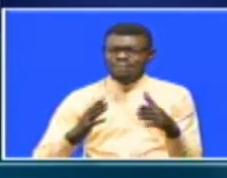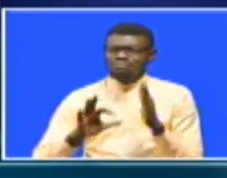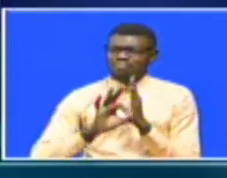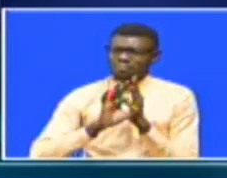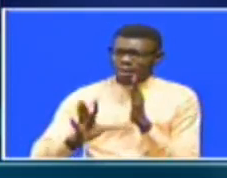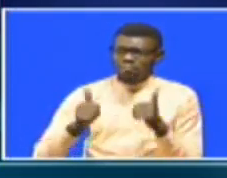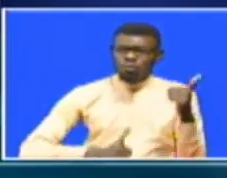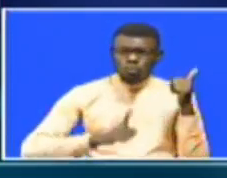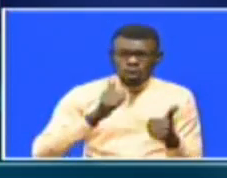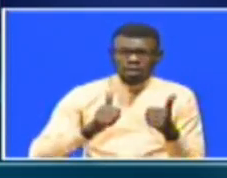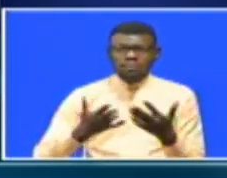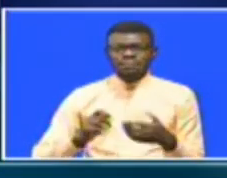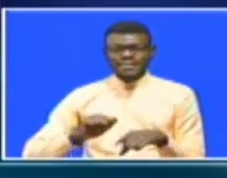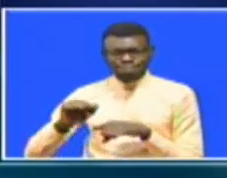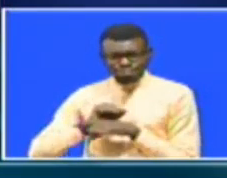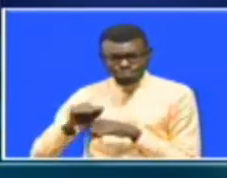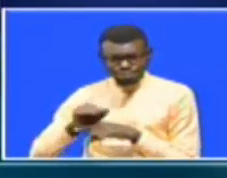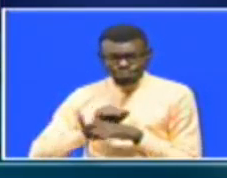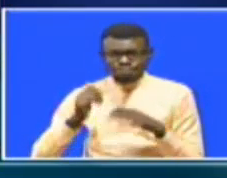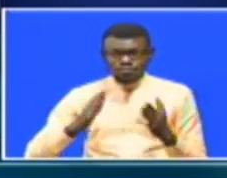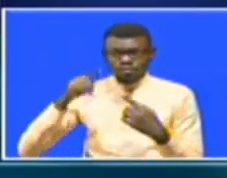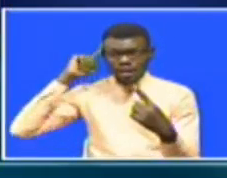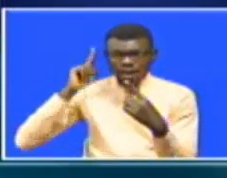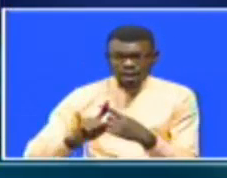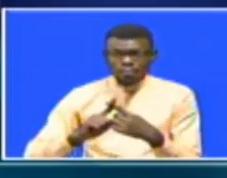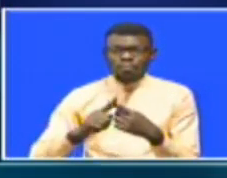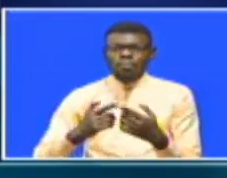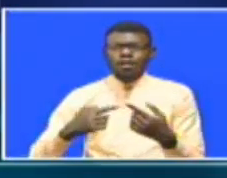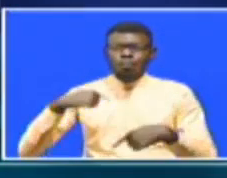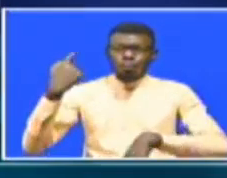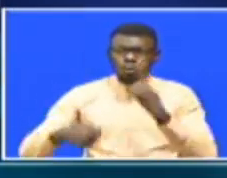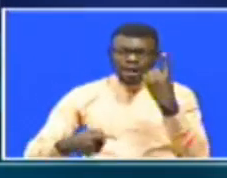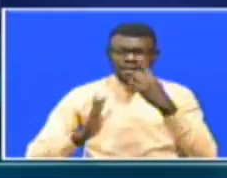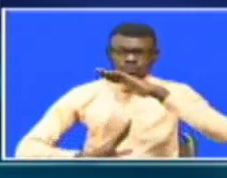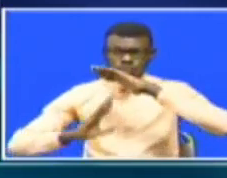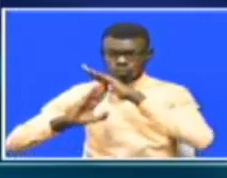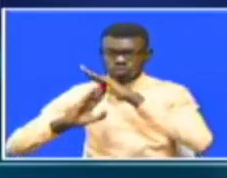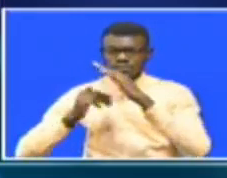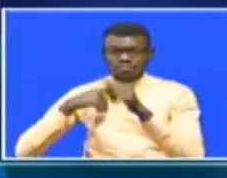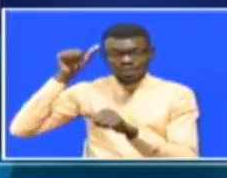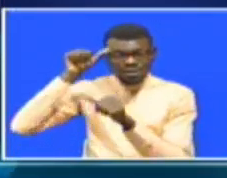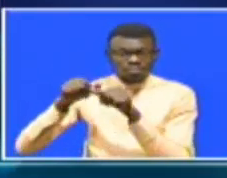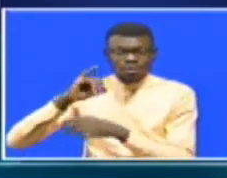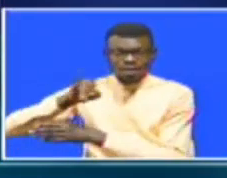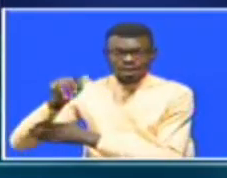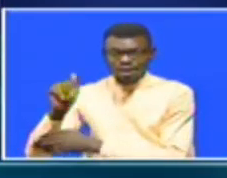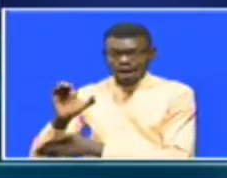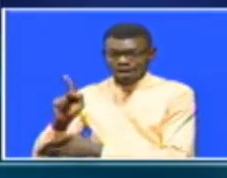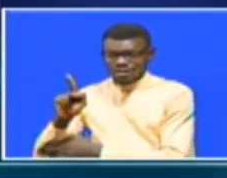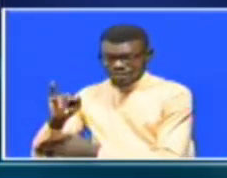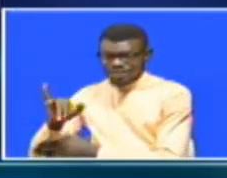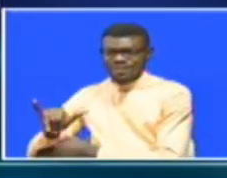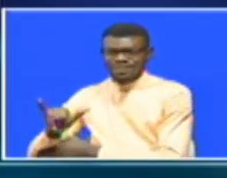her. So they train hard with a view to topple them from the top. I remember Jackie Mwangi joining the